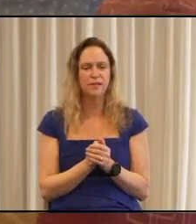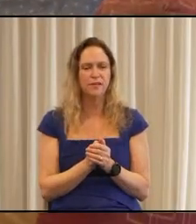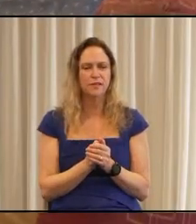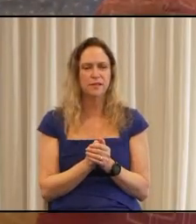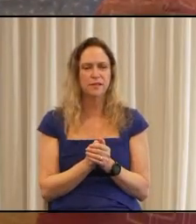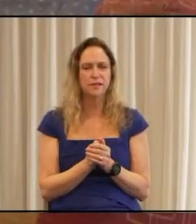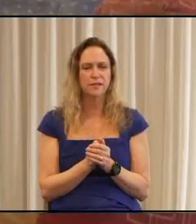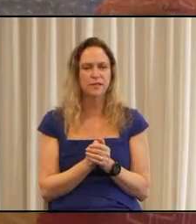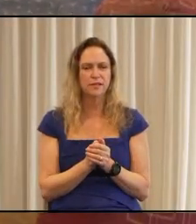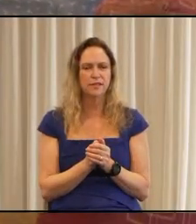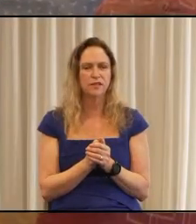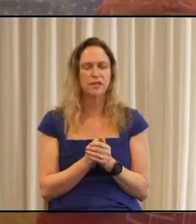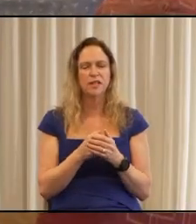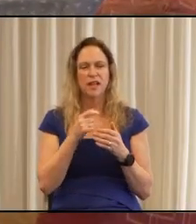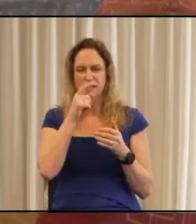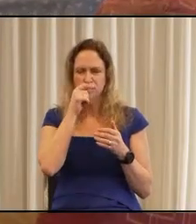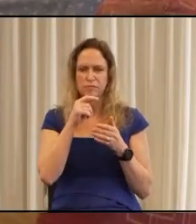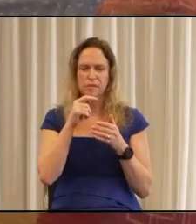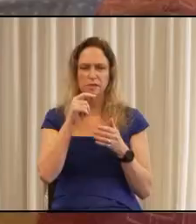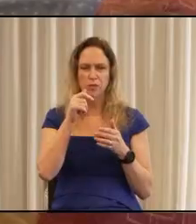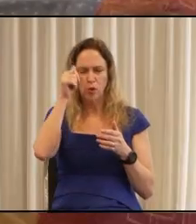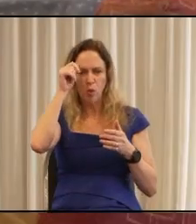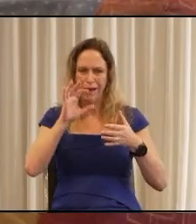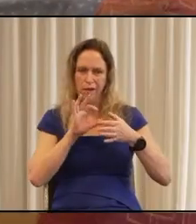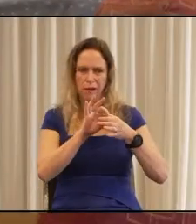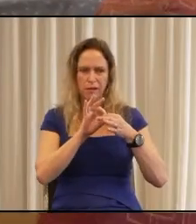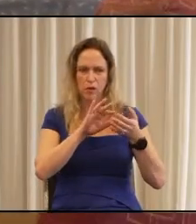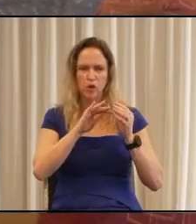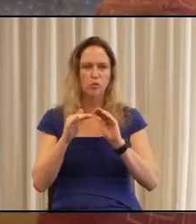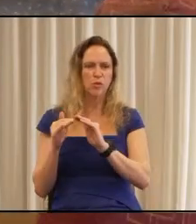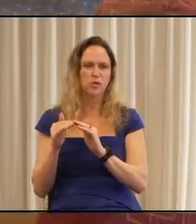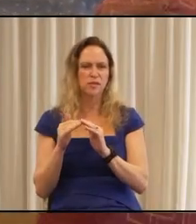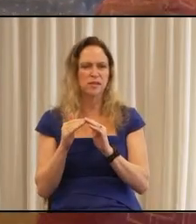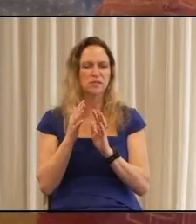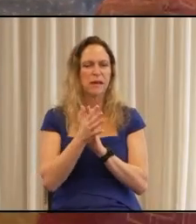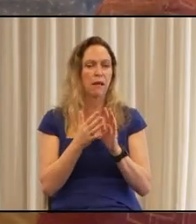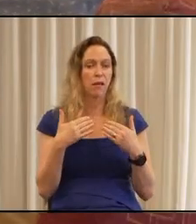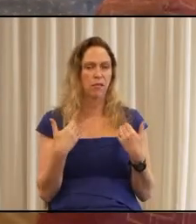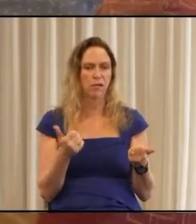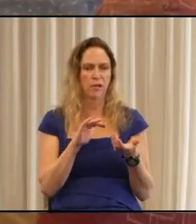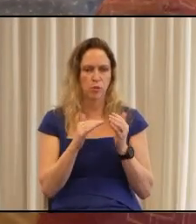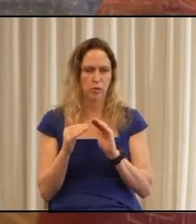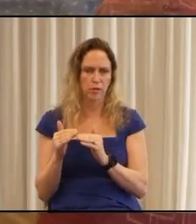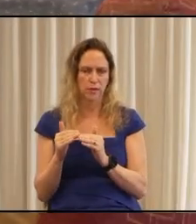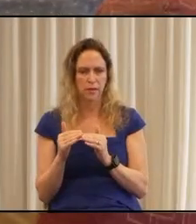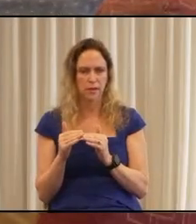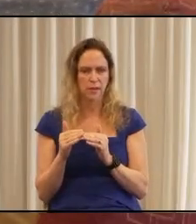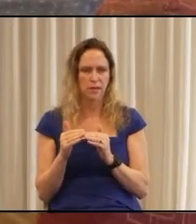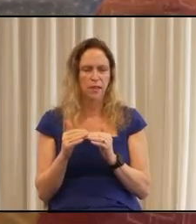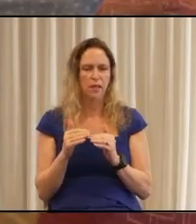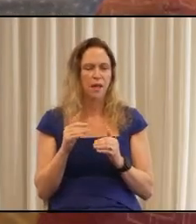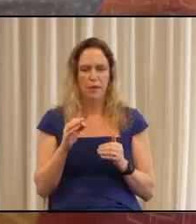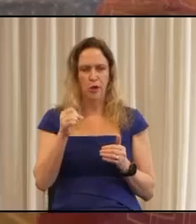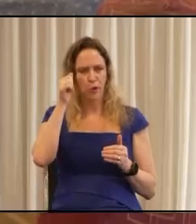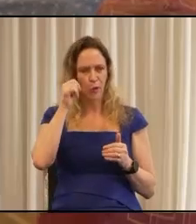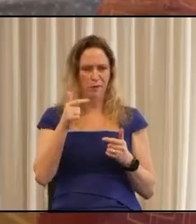other, and certainly there's an element of health. You know, we know connected communities are healthy communities, and certainly, I mean, I don't know a lot about the health benefits of pole